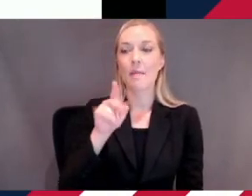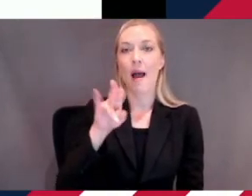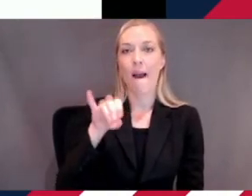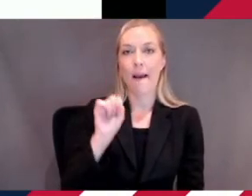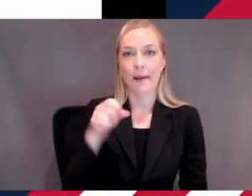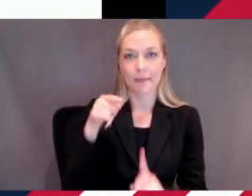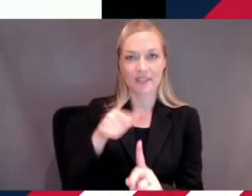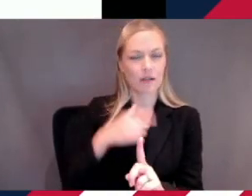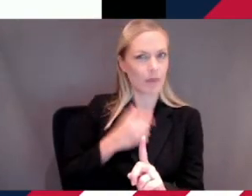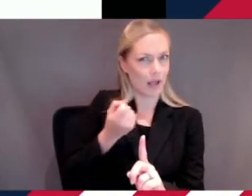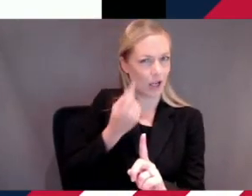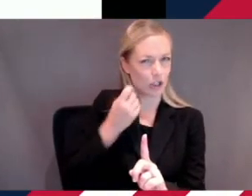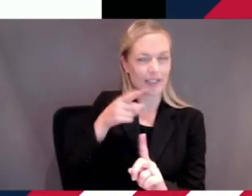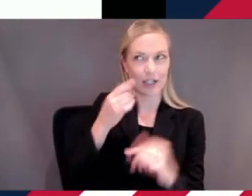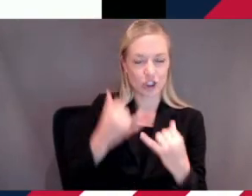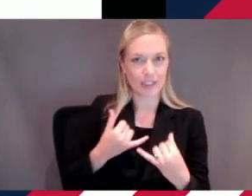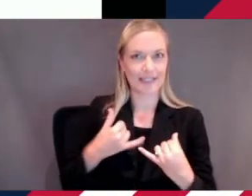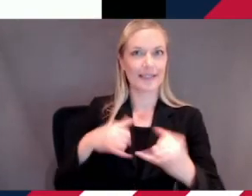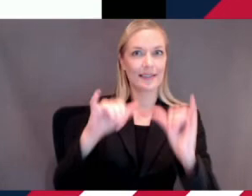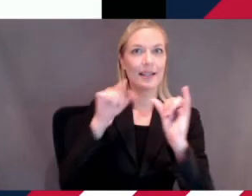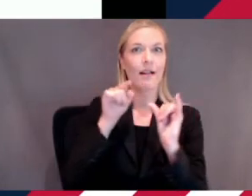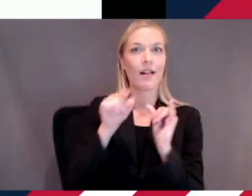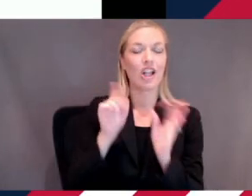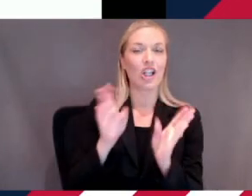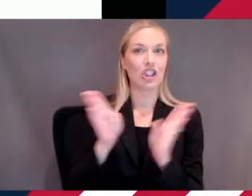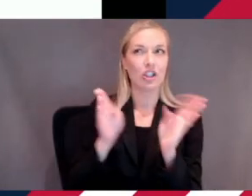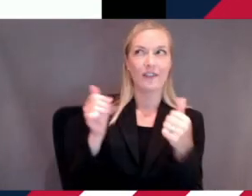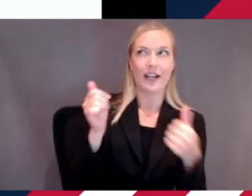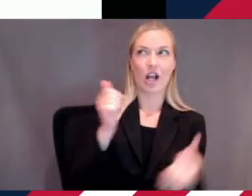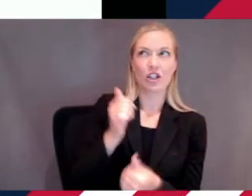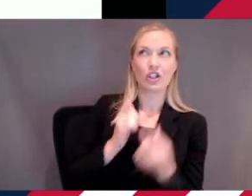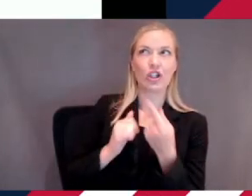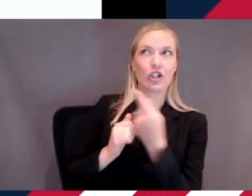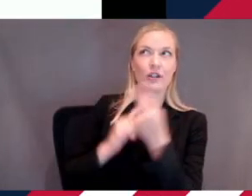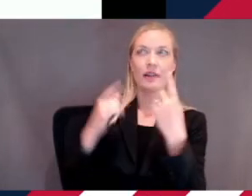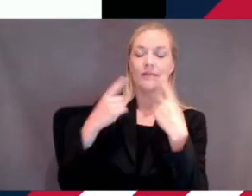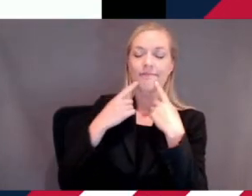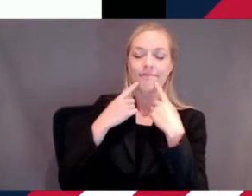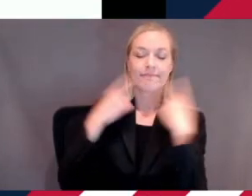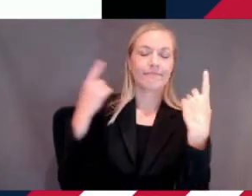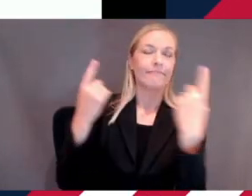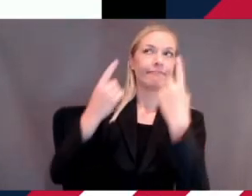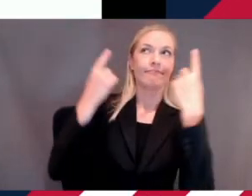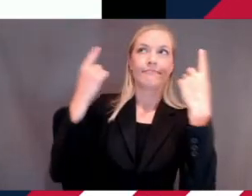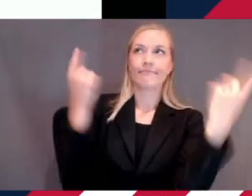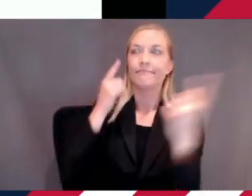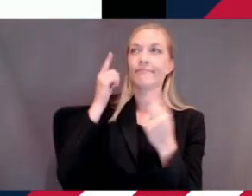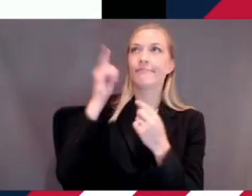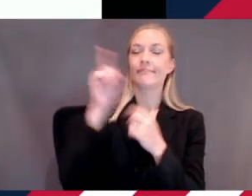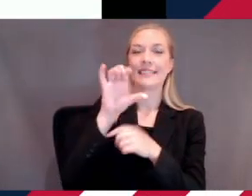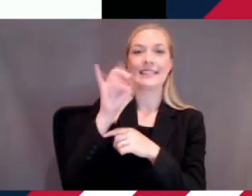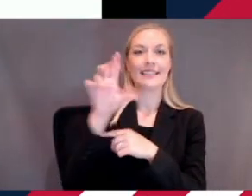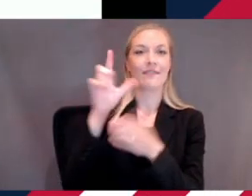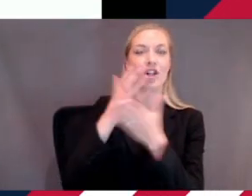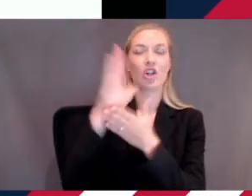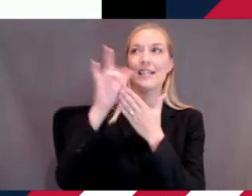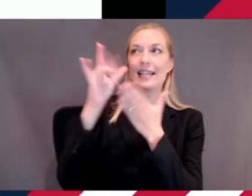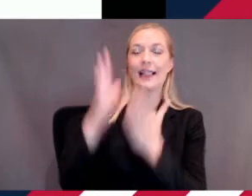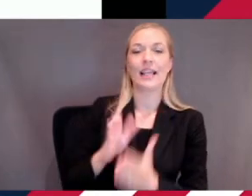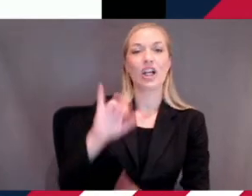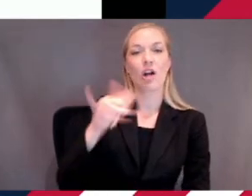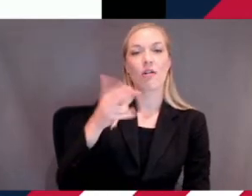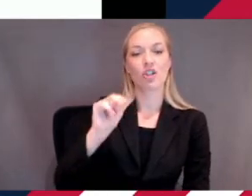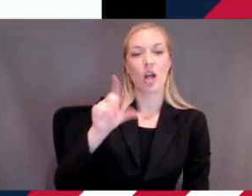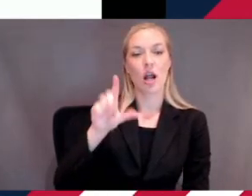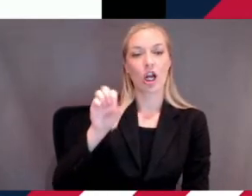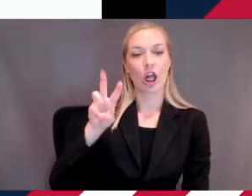of the legendary, our legendary civil rights leader, John Lewis. She leads, as everyone knows, the city